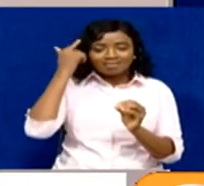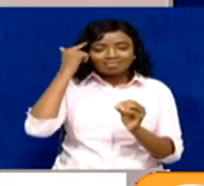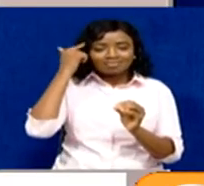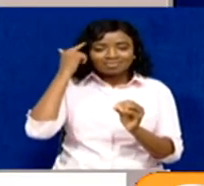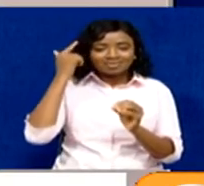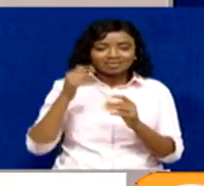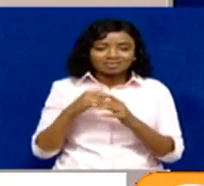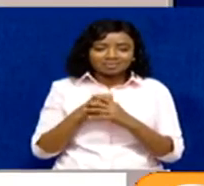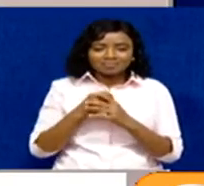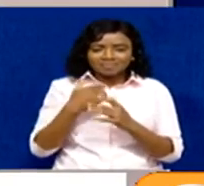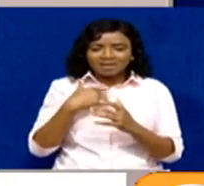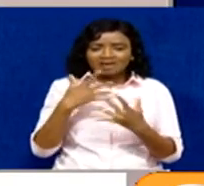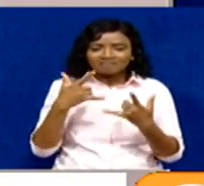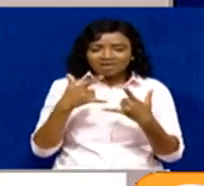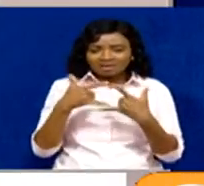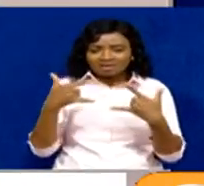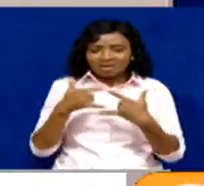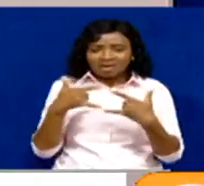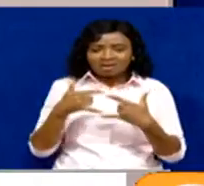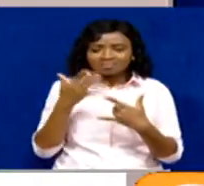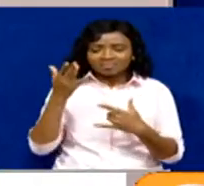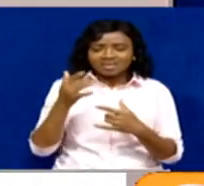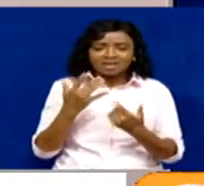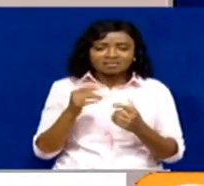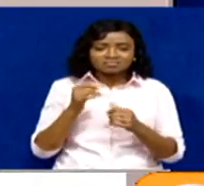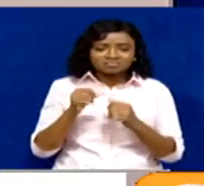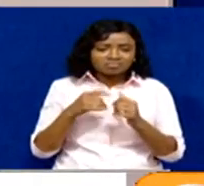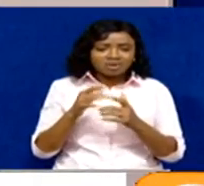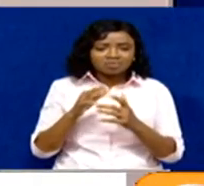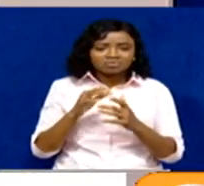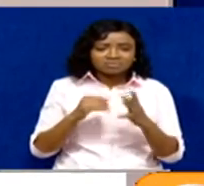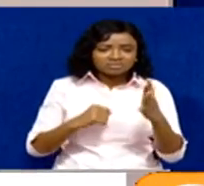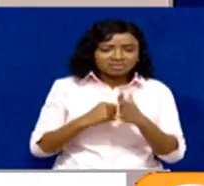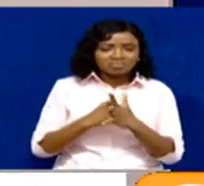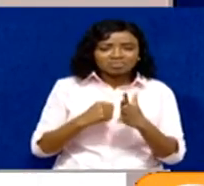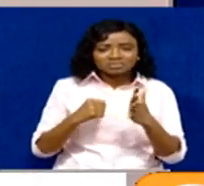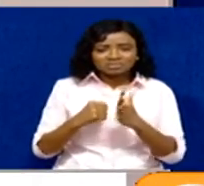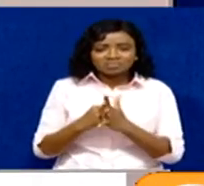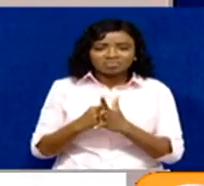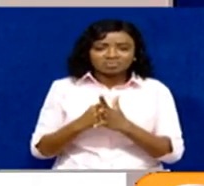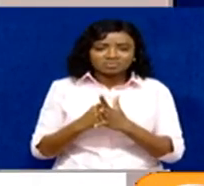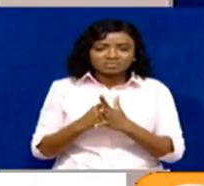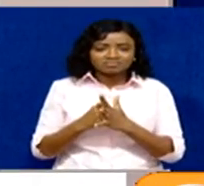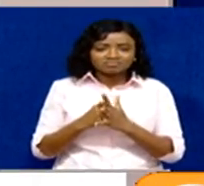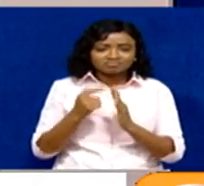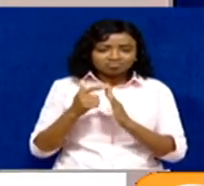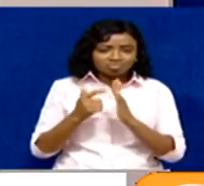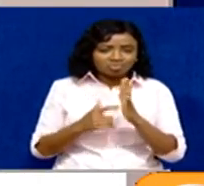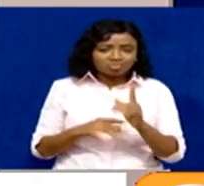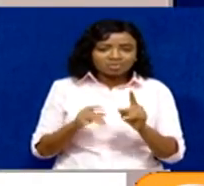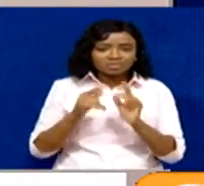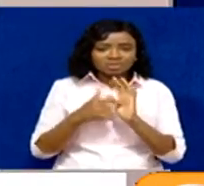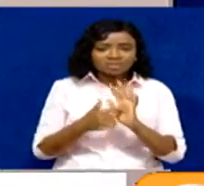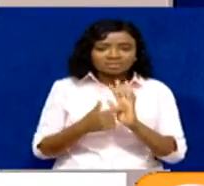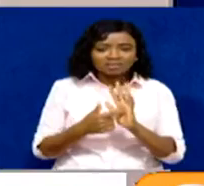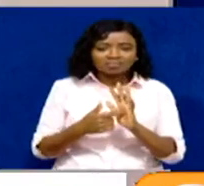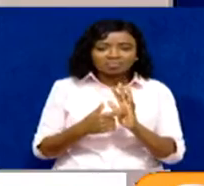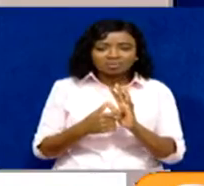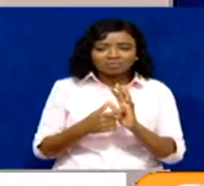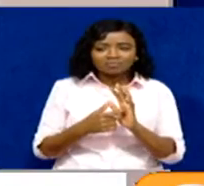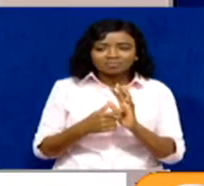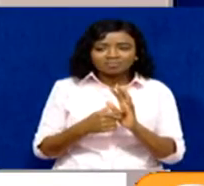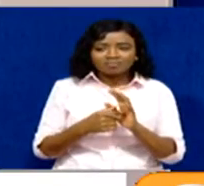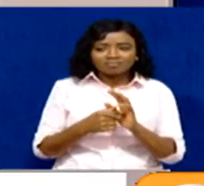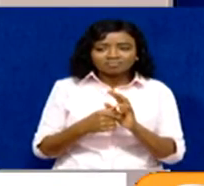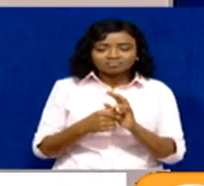a deficit in terms of really supporting things, development of the region, and that's like one of our departure, you